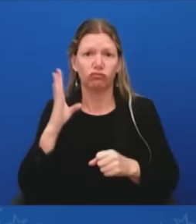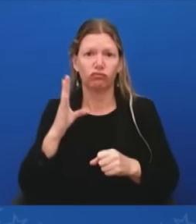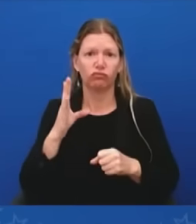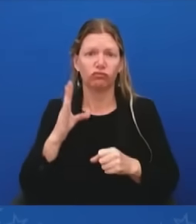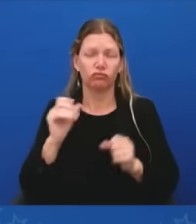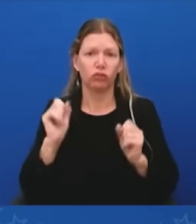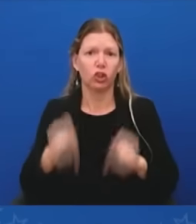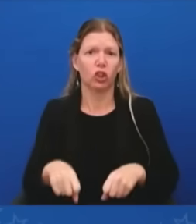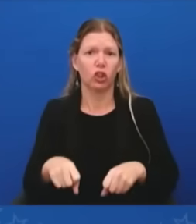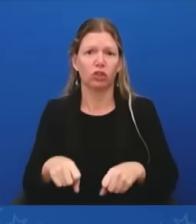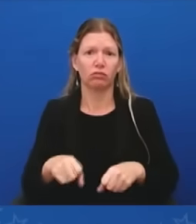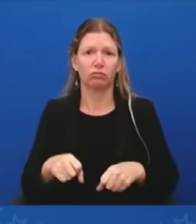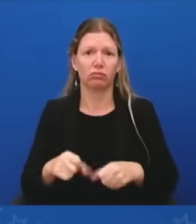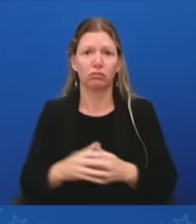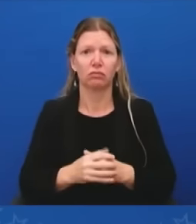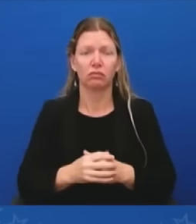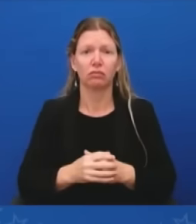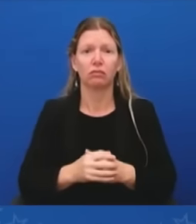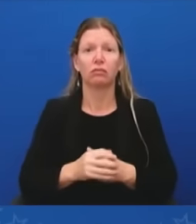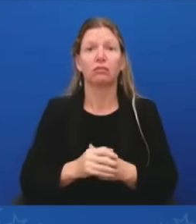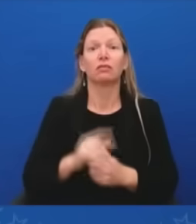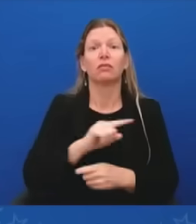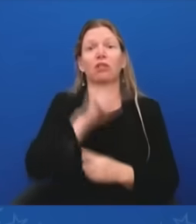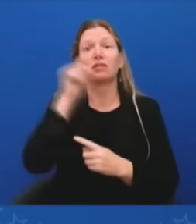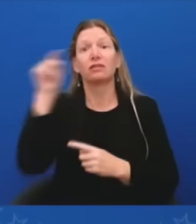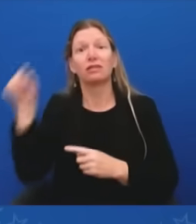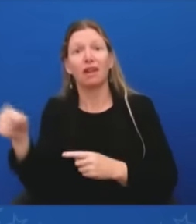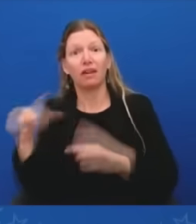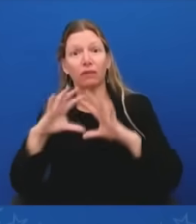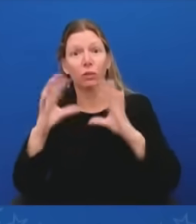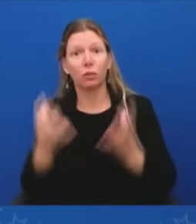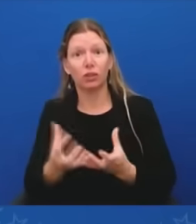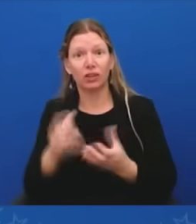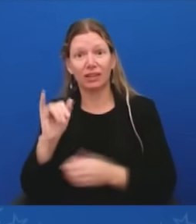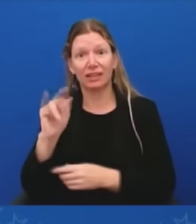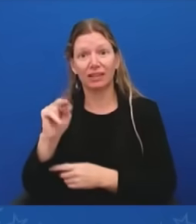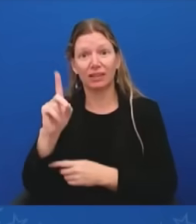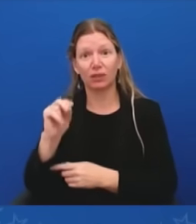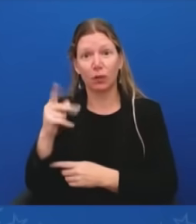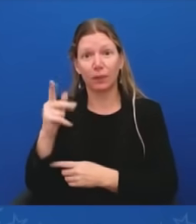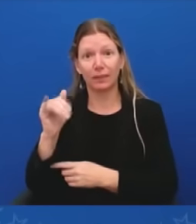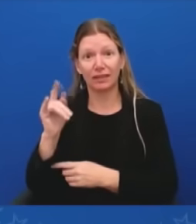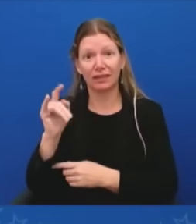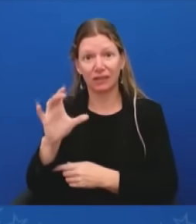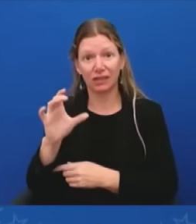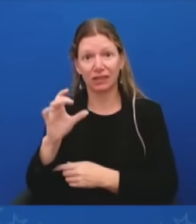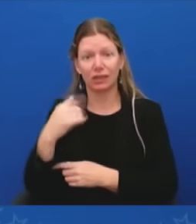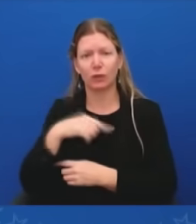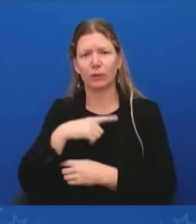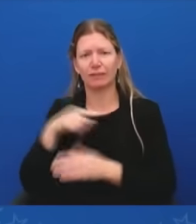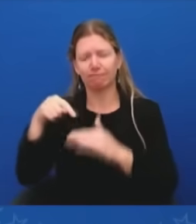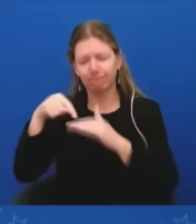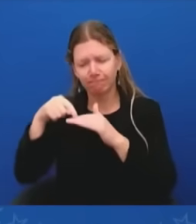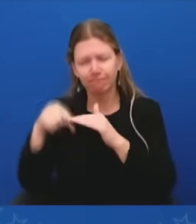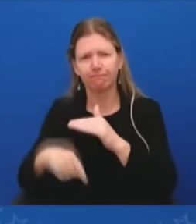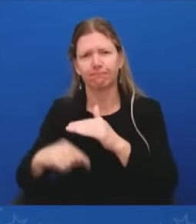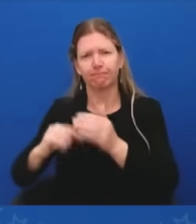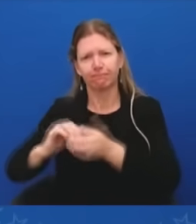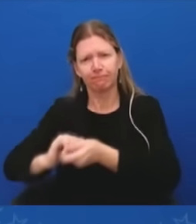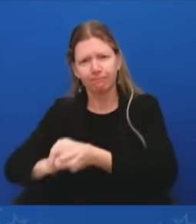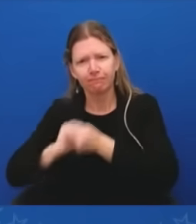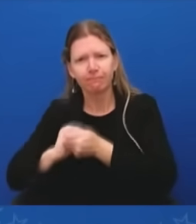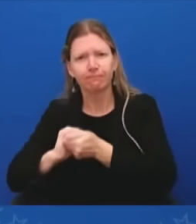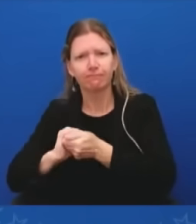the Indo-Pacific, we deepened our alliances. We've created new ones, like AUKUS, our new strategic partnership with